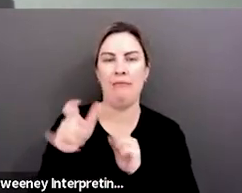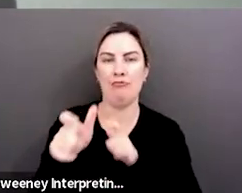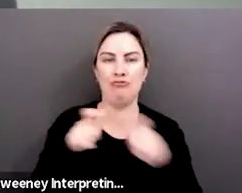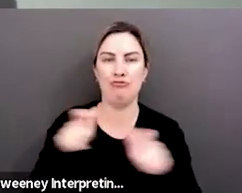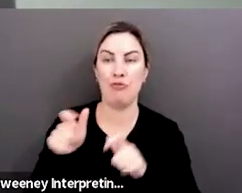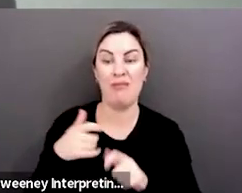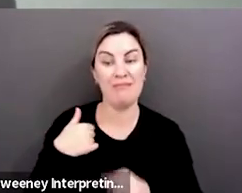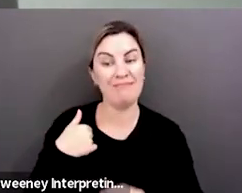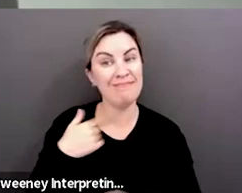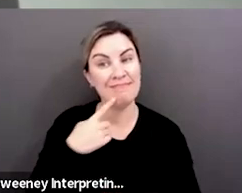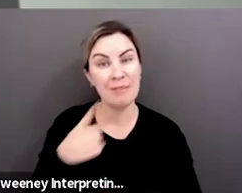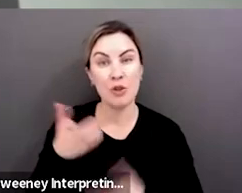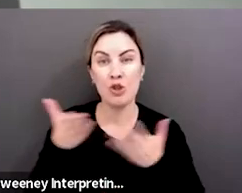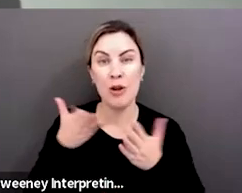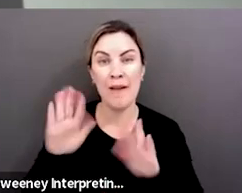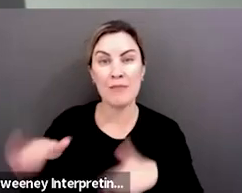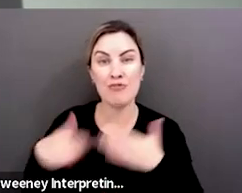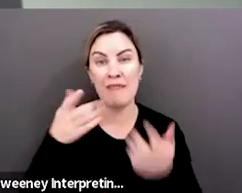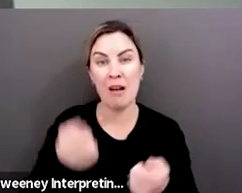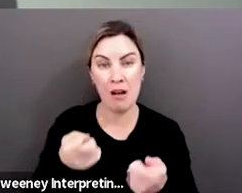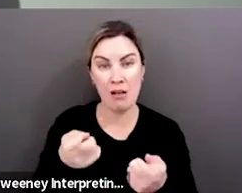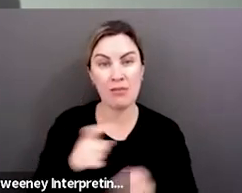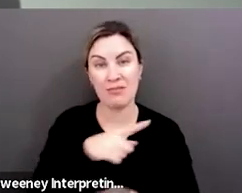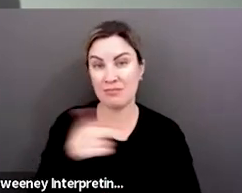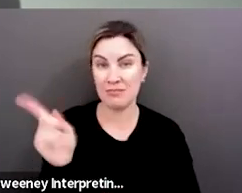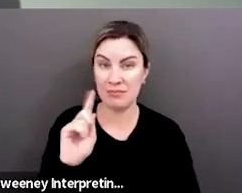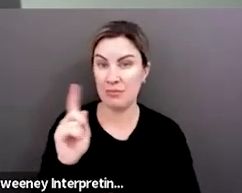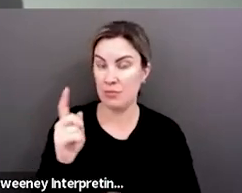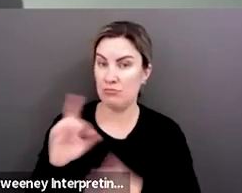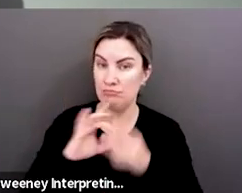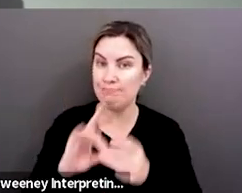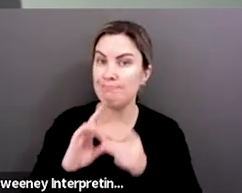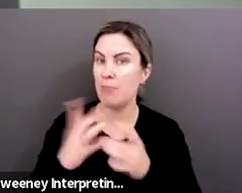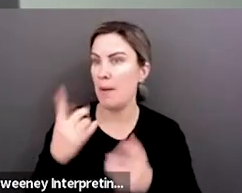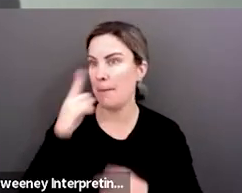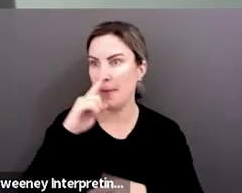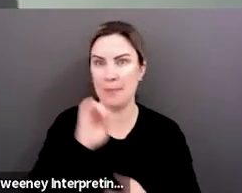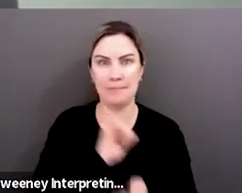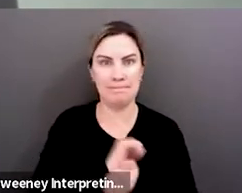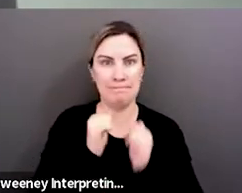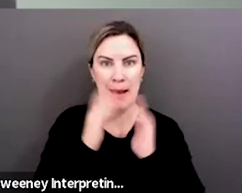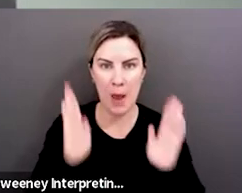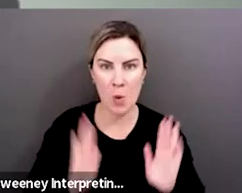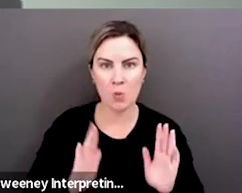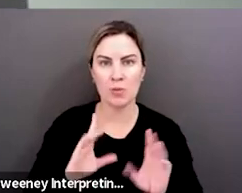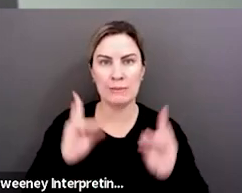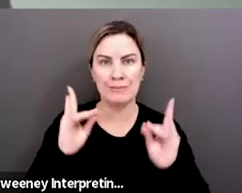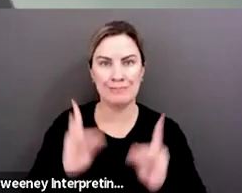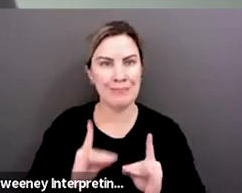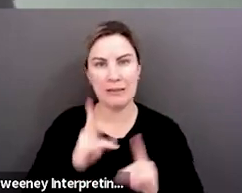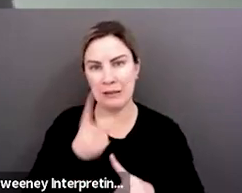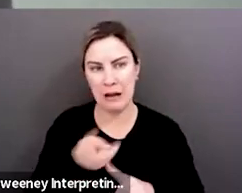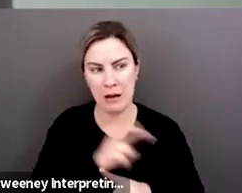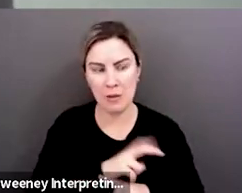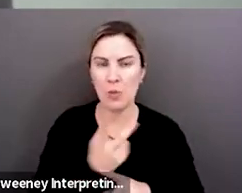have routine interaction with the people that you support, people who are housebound, bedridden, people with multiple chronic conditions, people